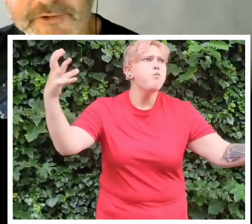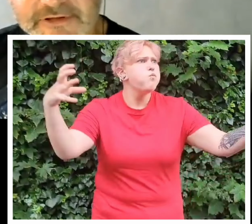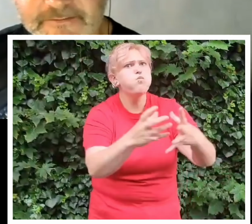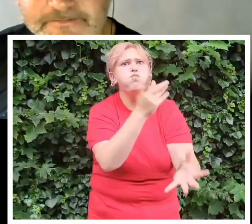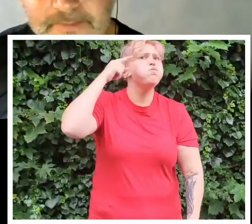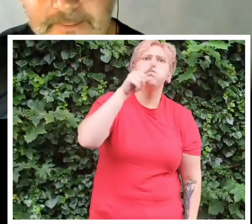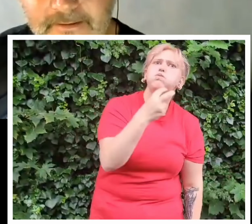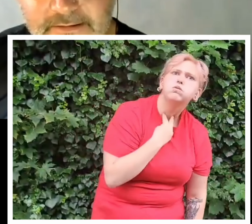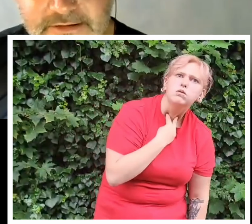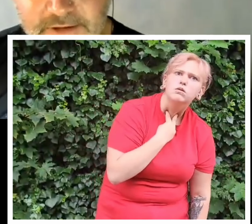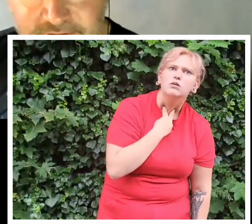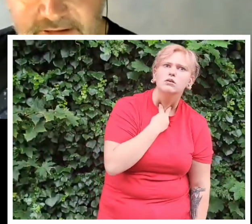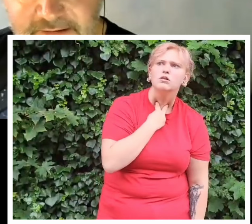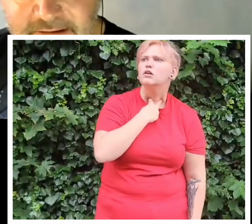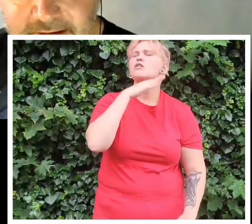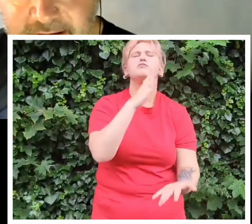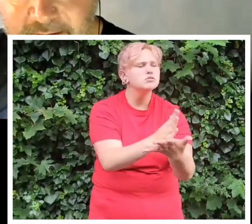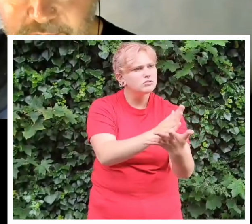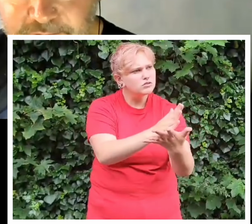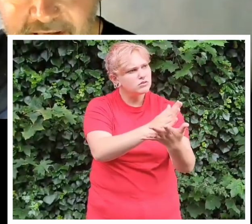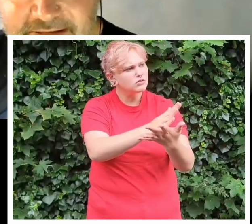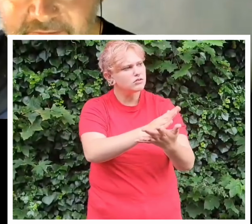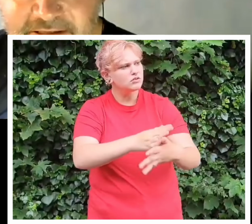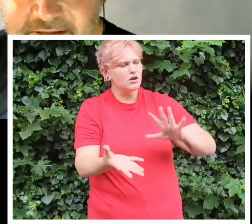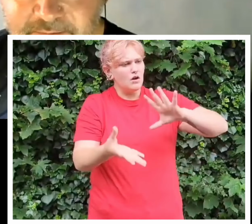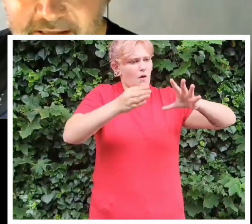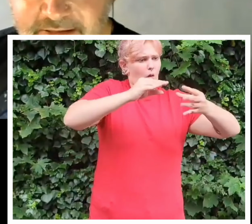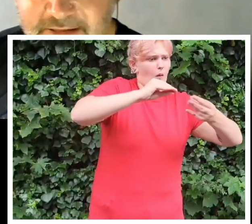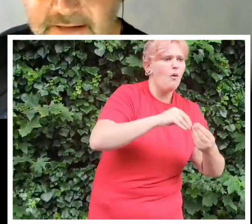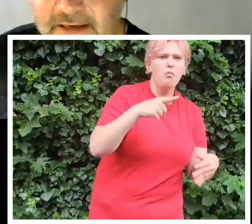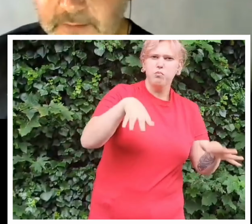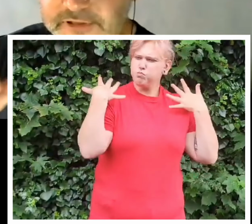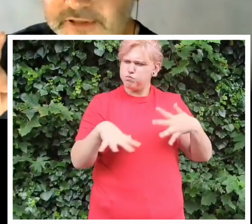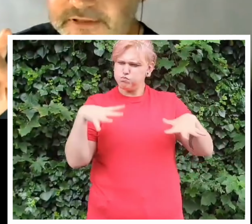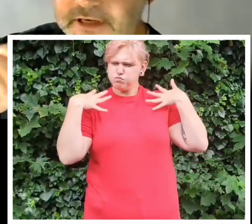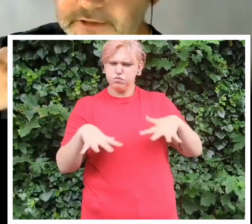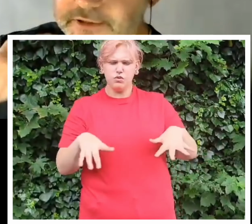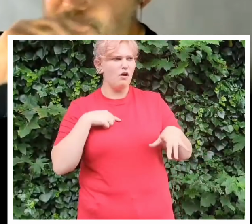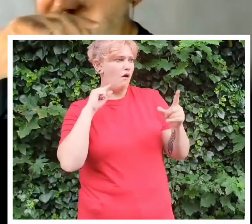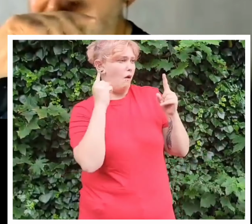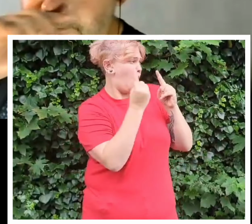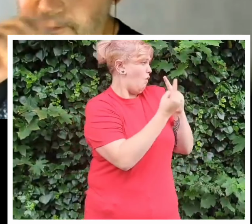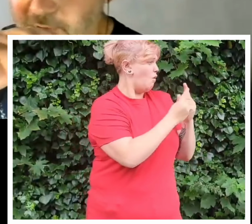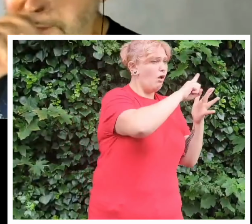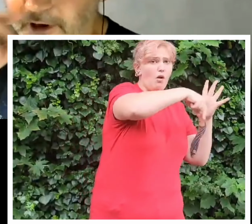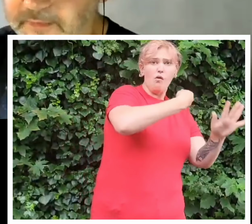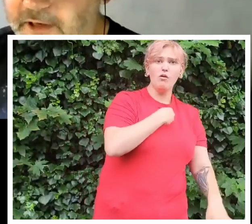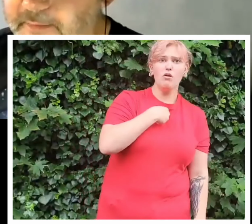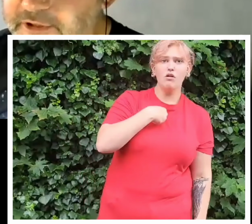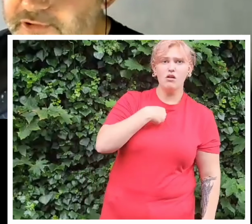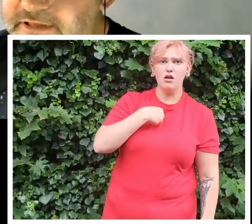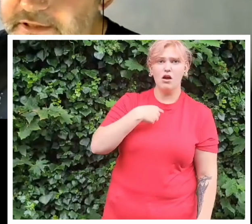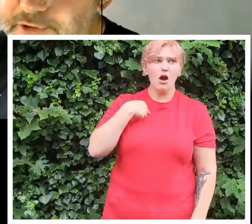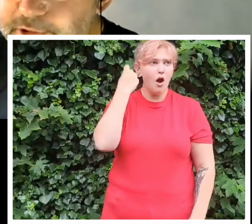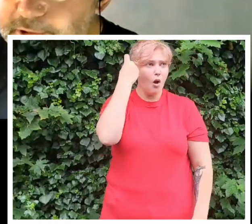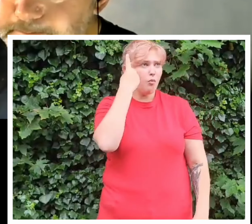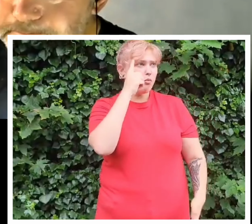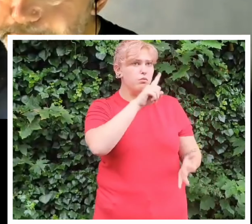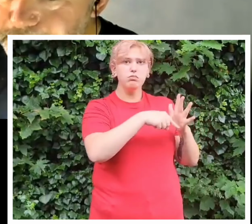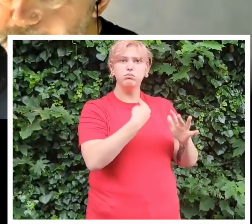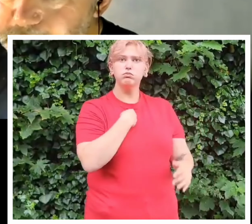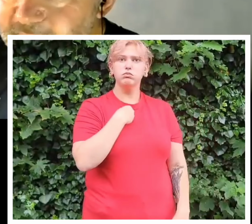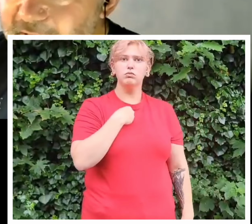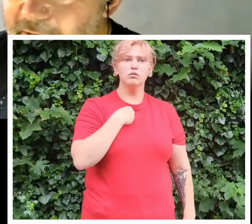found your voice. Totally. Creatively, it's amazing. I'm just going to turn to June for a moment. I'm interested,